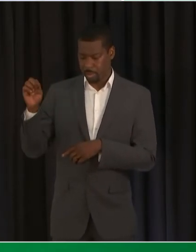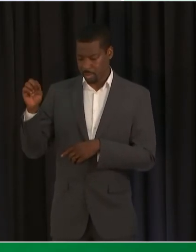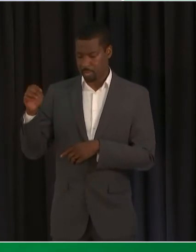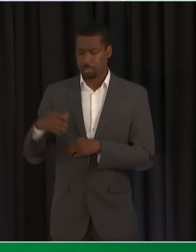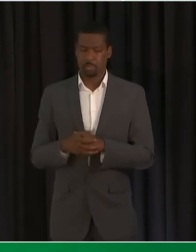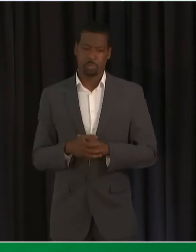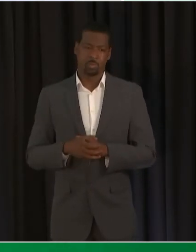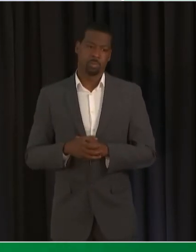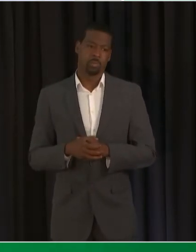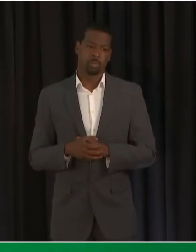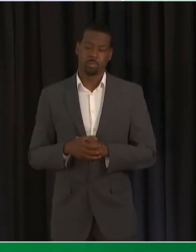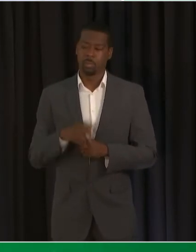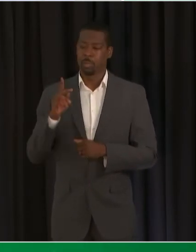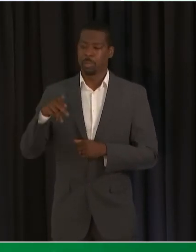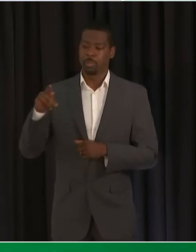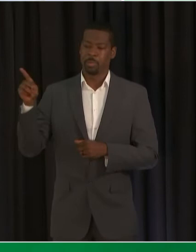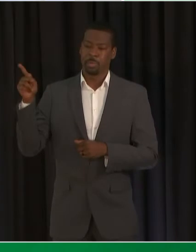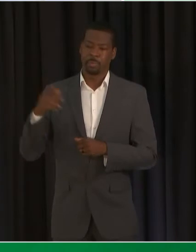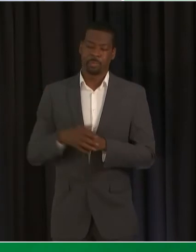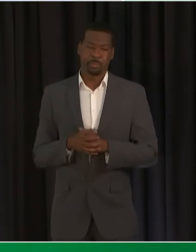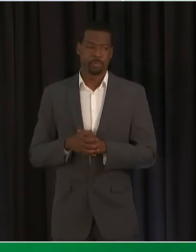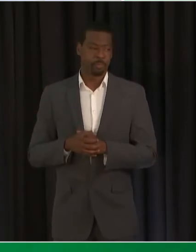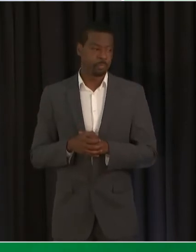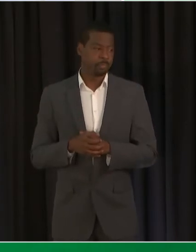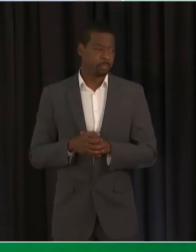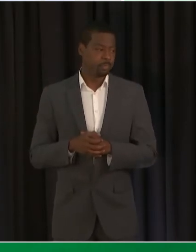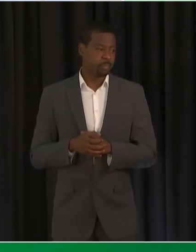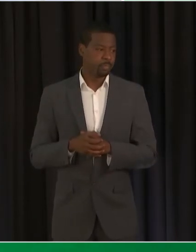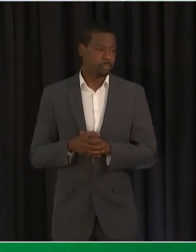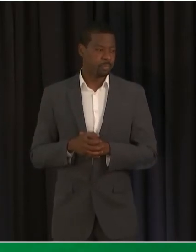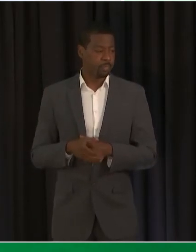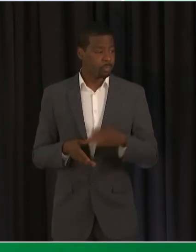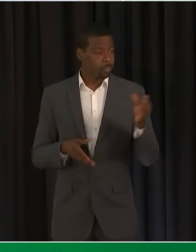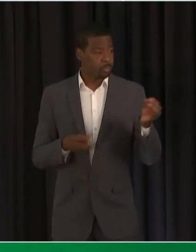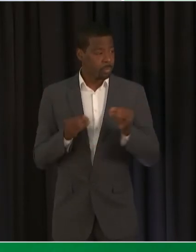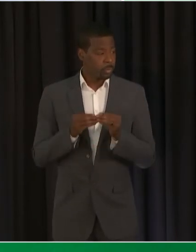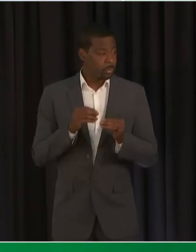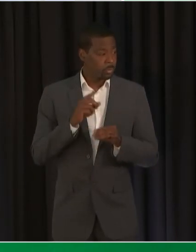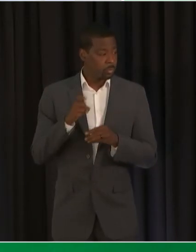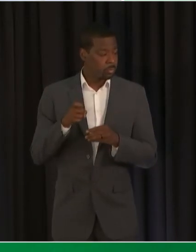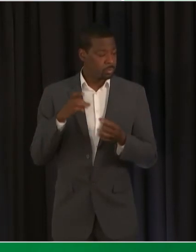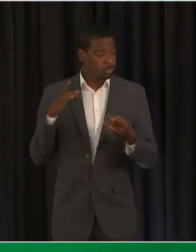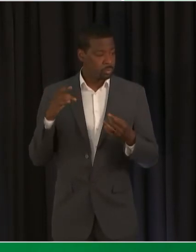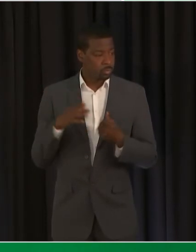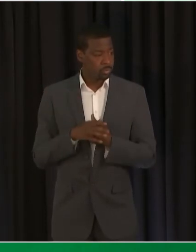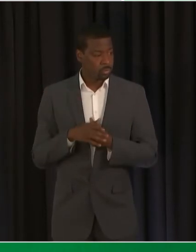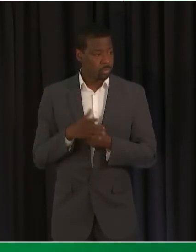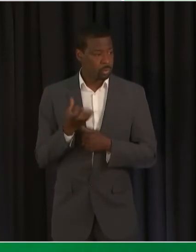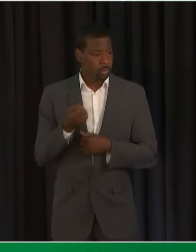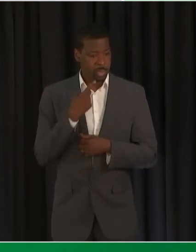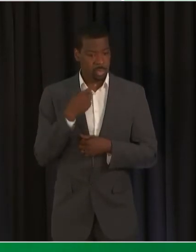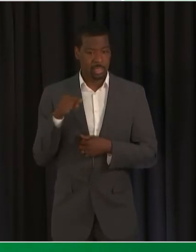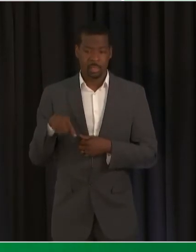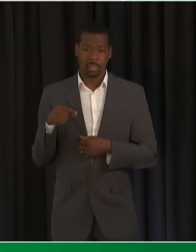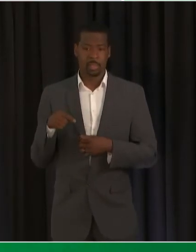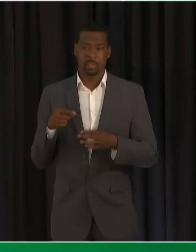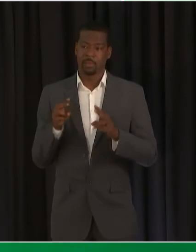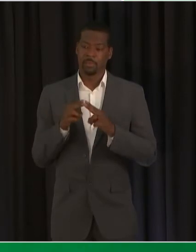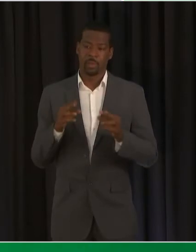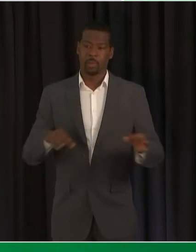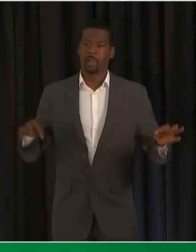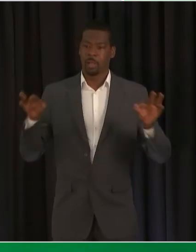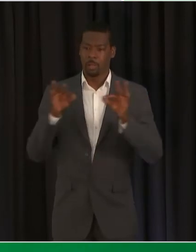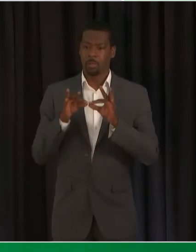amount. Got it. It's pretty straightforward. Okay. Christy, I don't know. Did you have something on that? Well, I just wanted to say that this is a